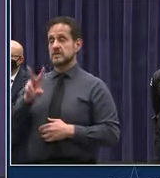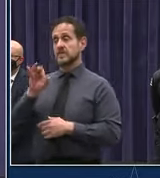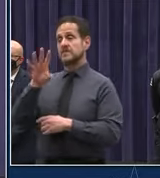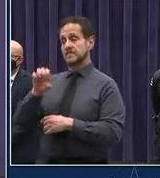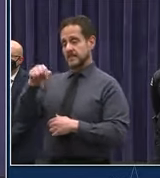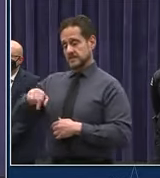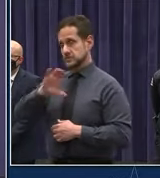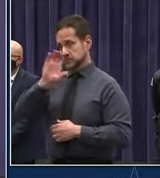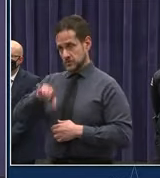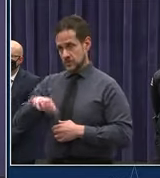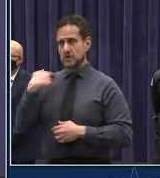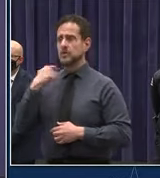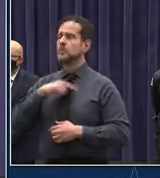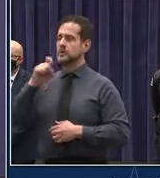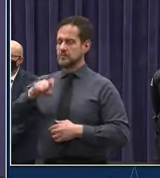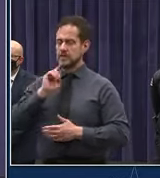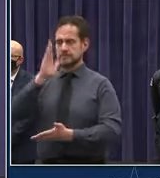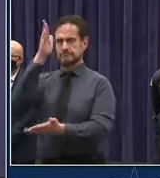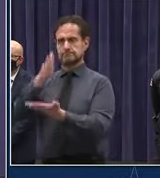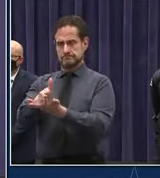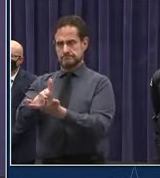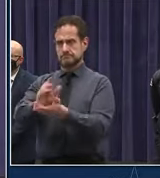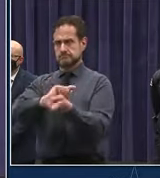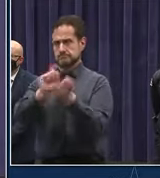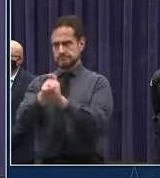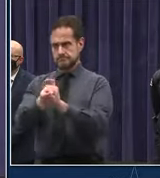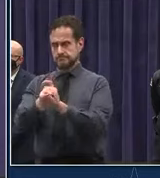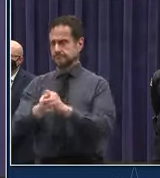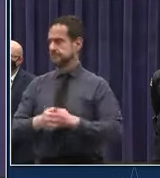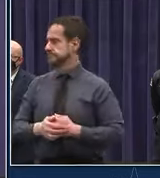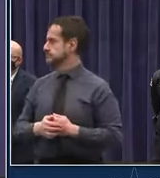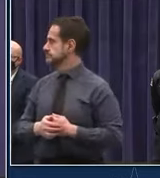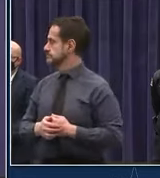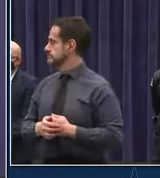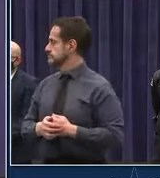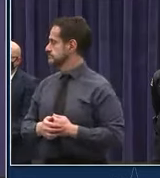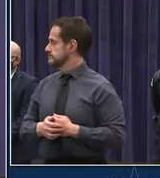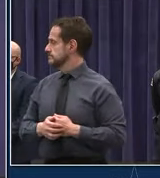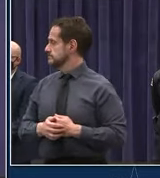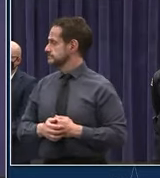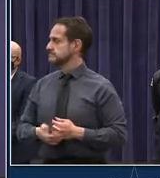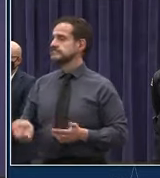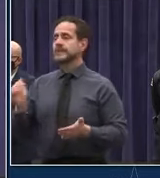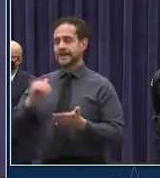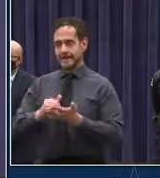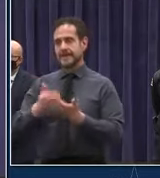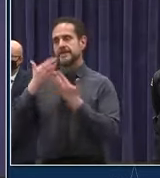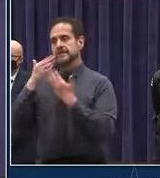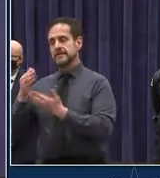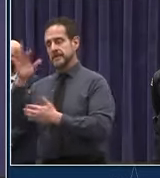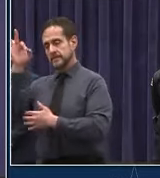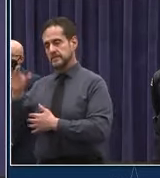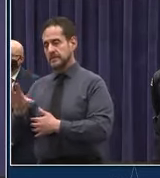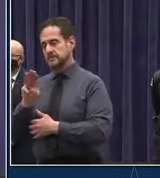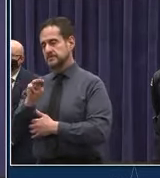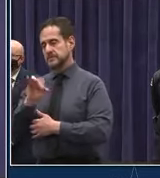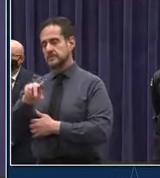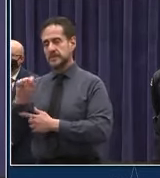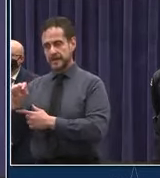community. We're committed. I know the state's attorney is committed and her